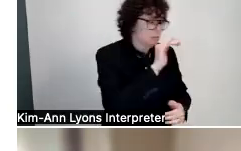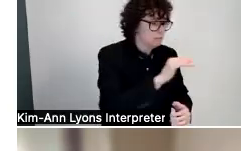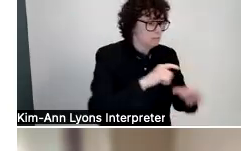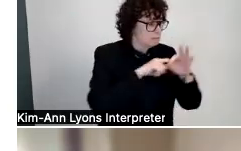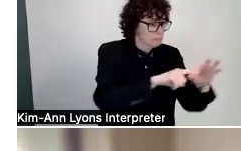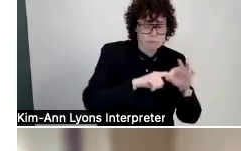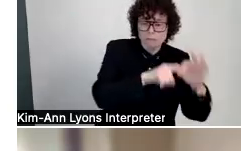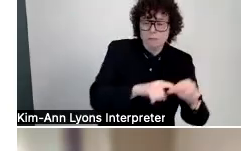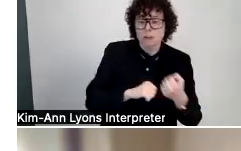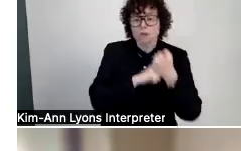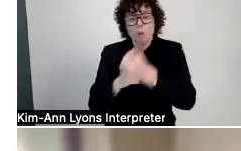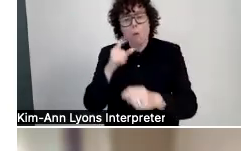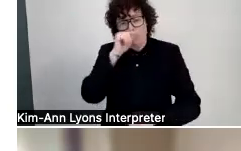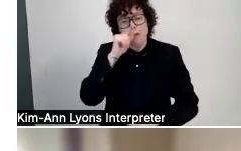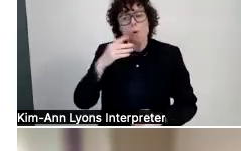appropriate.